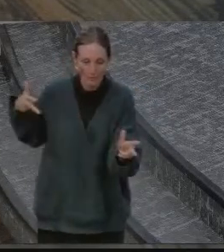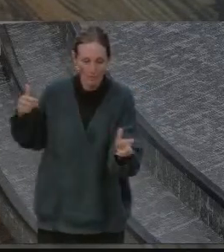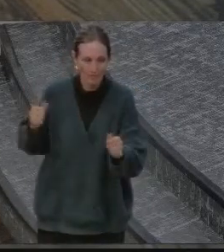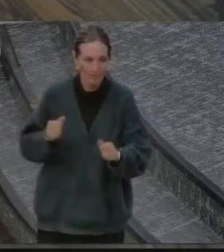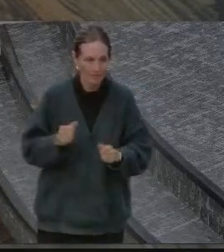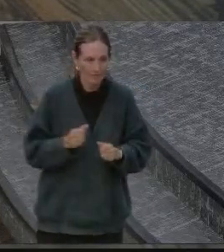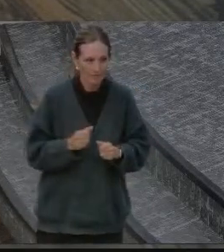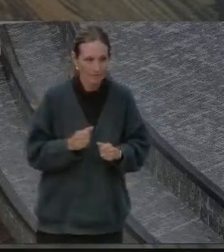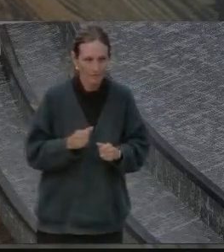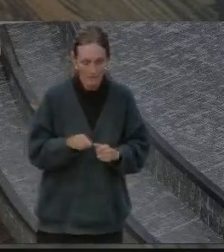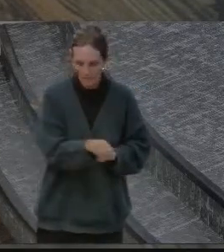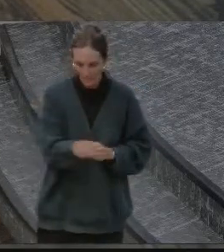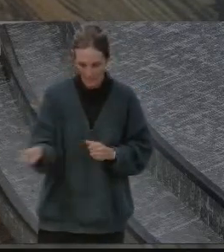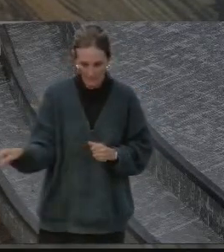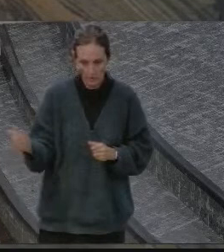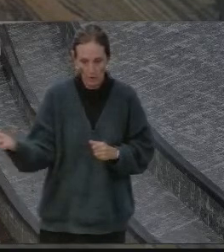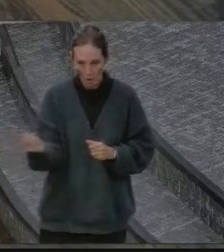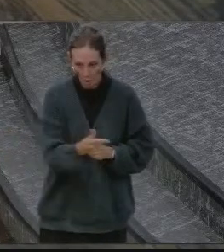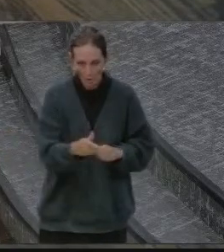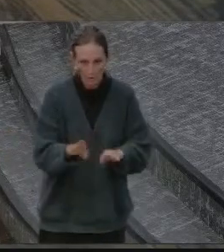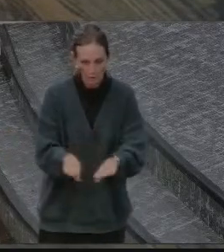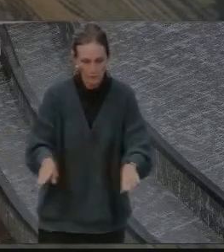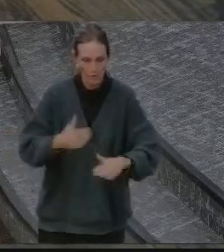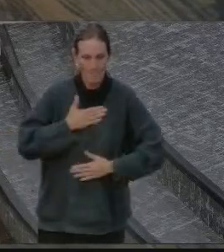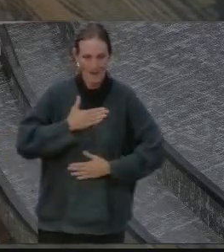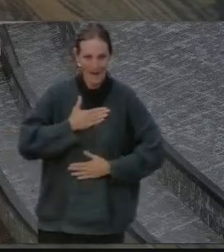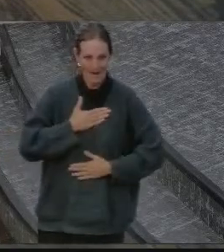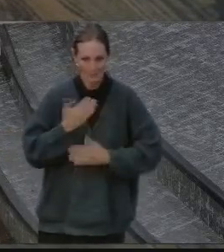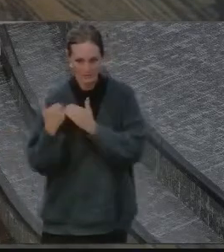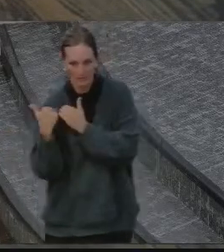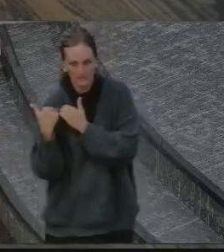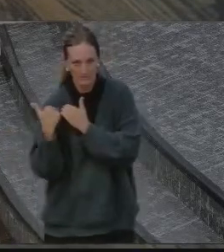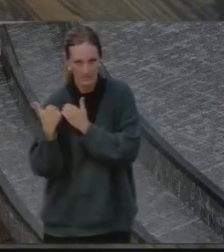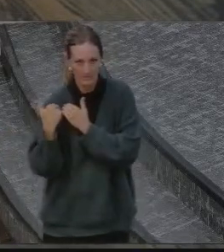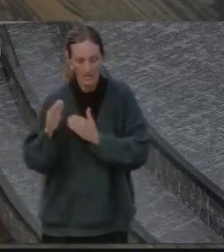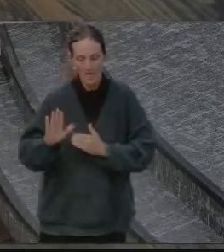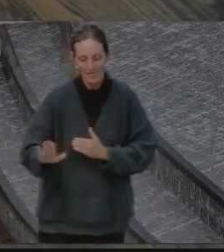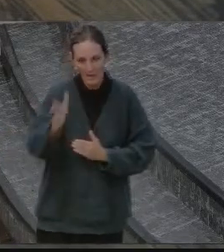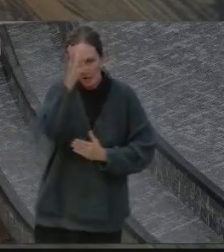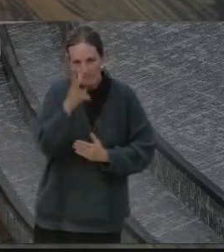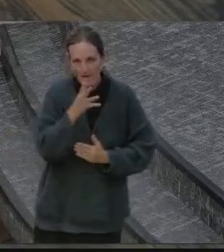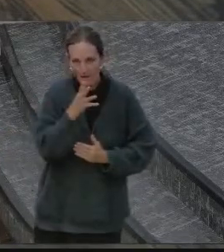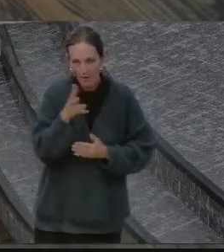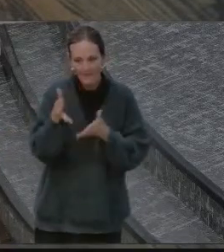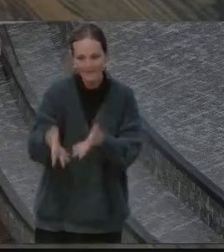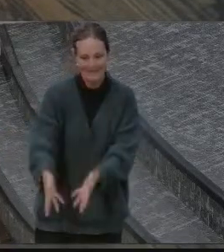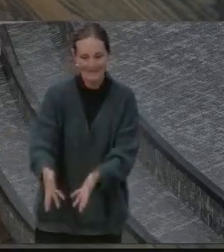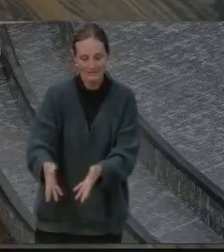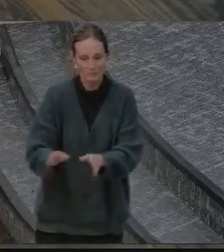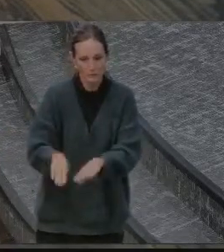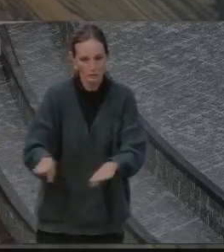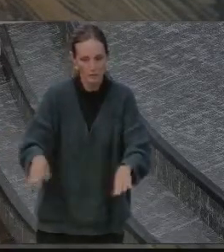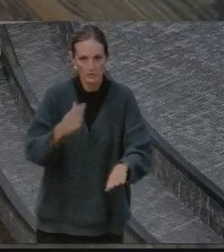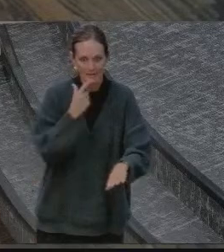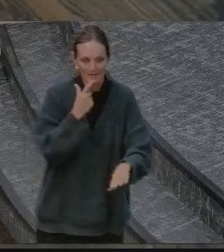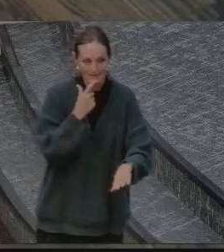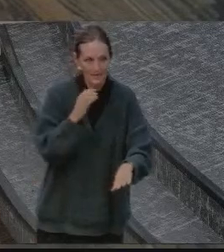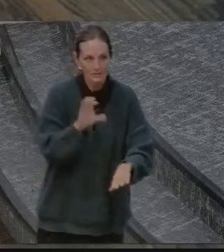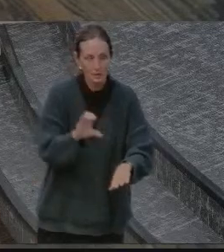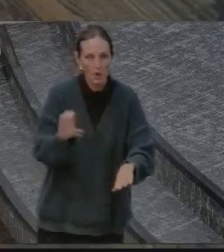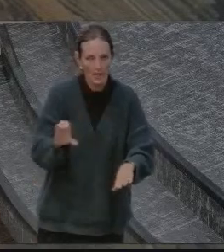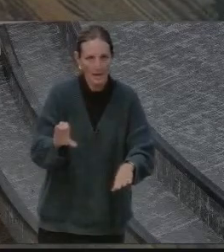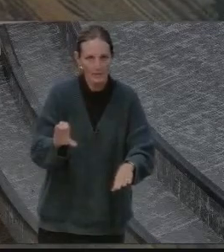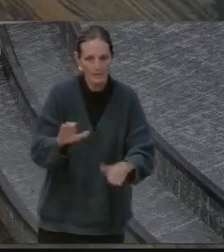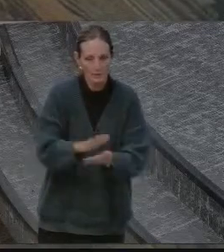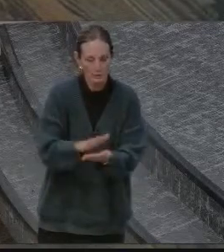they're my responsibility. That parent is dropping that kid off right there saying that Clark County School District have a system in